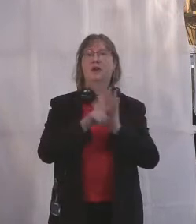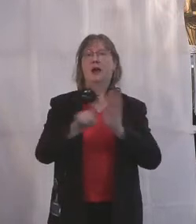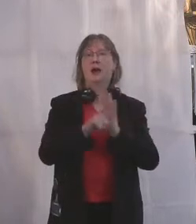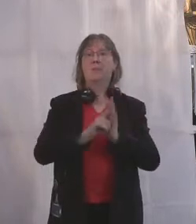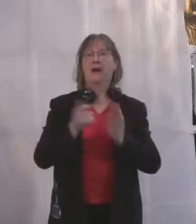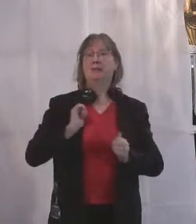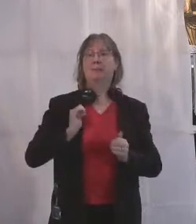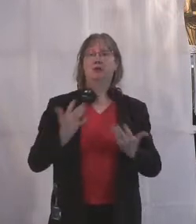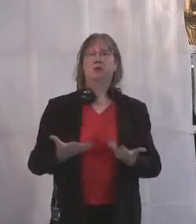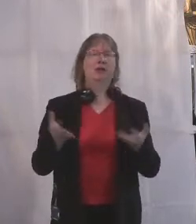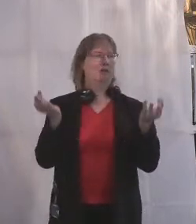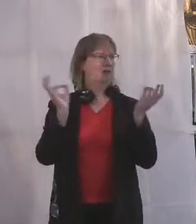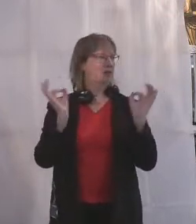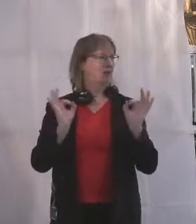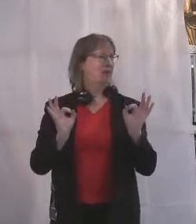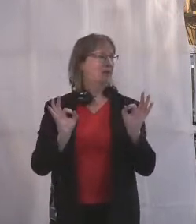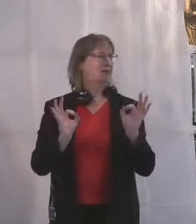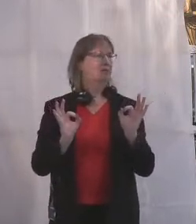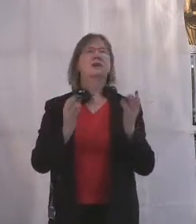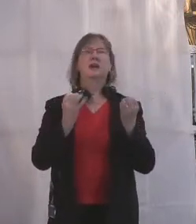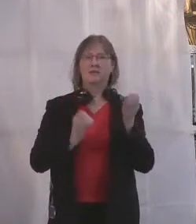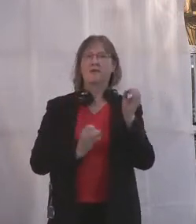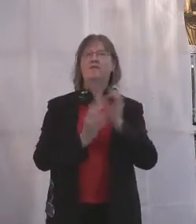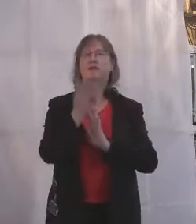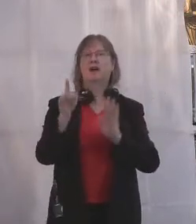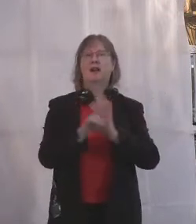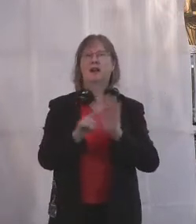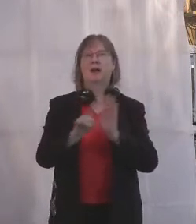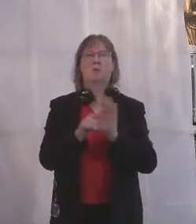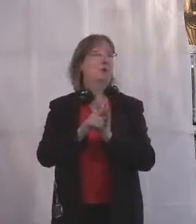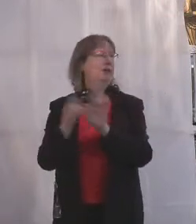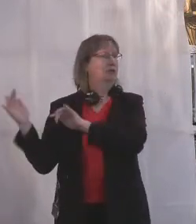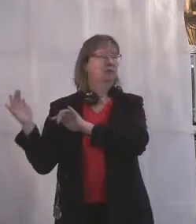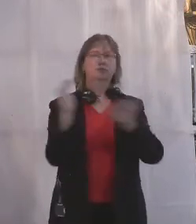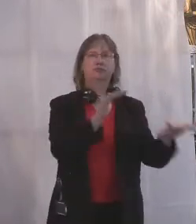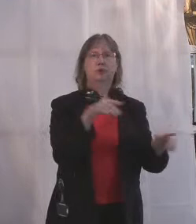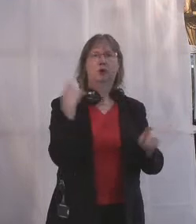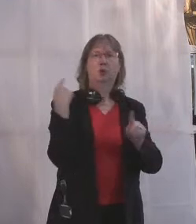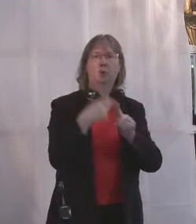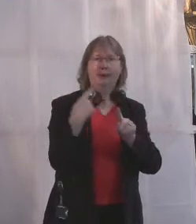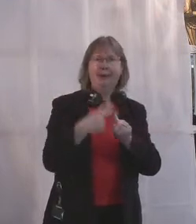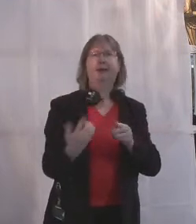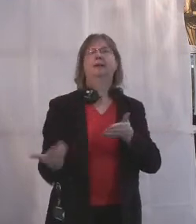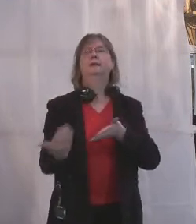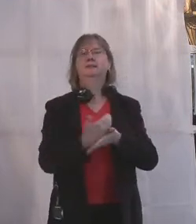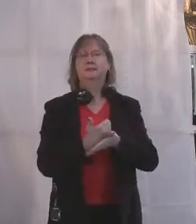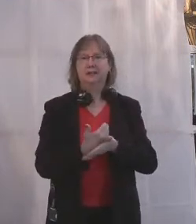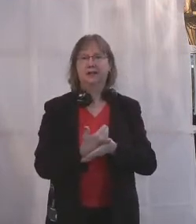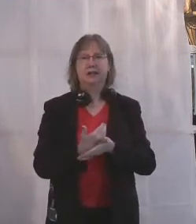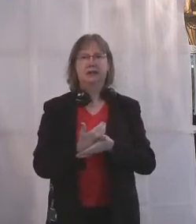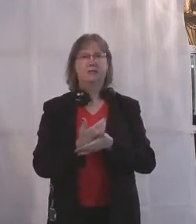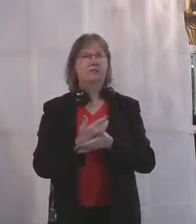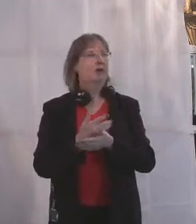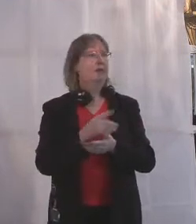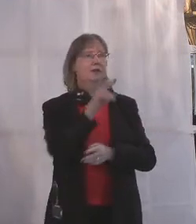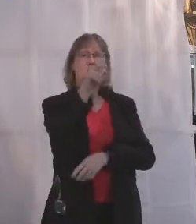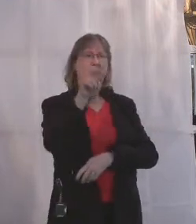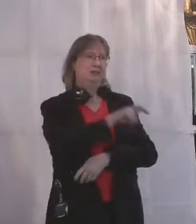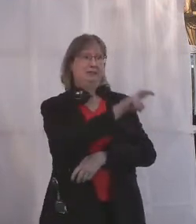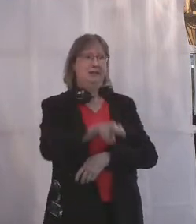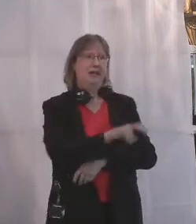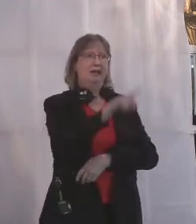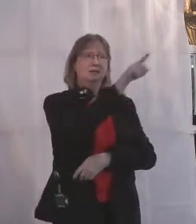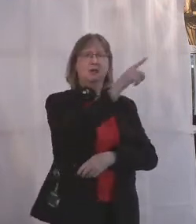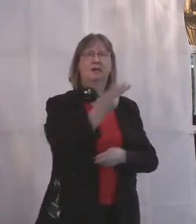scheduled, so if there is a fire alarm, we need to exit the room quickly, safely, and make our way towards the main stairwell, which is